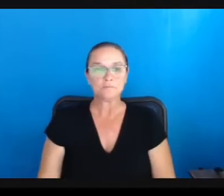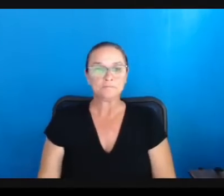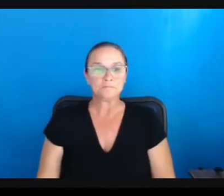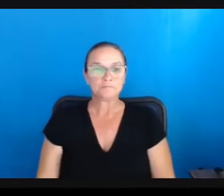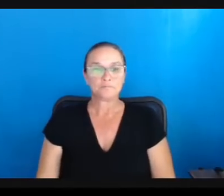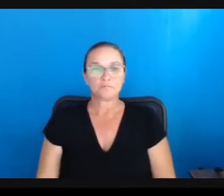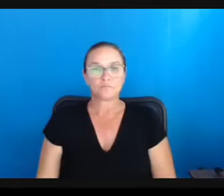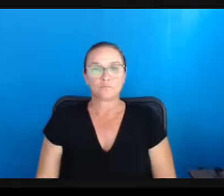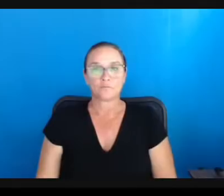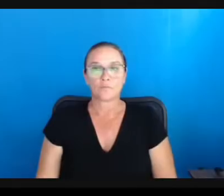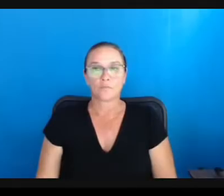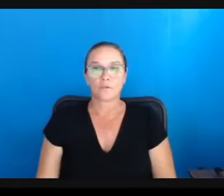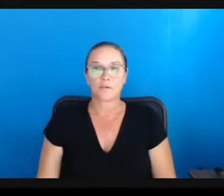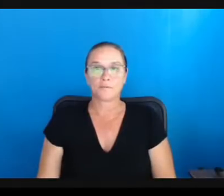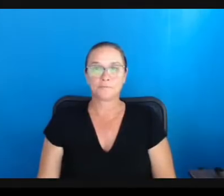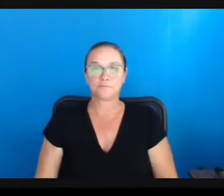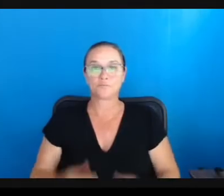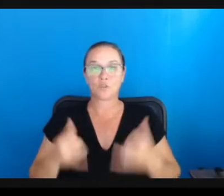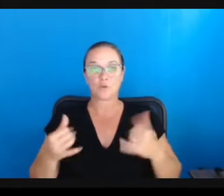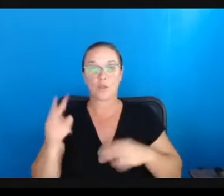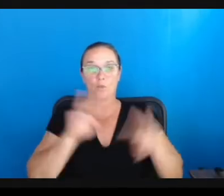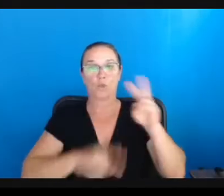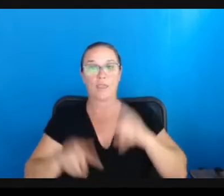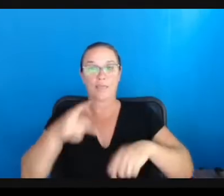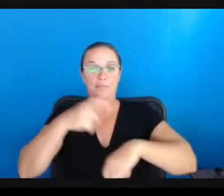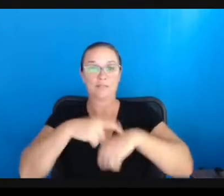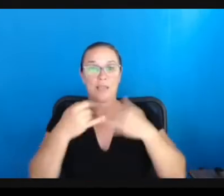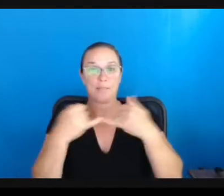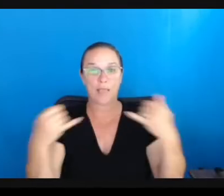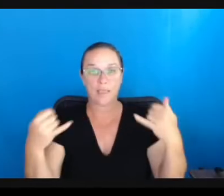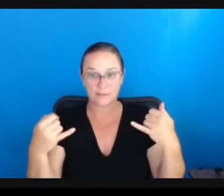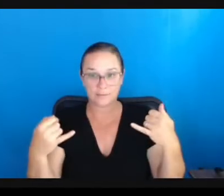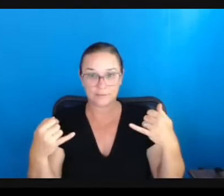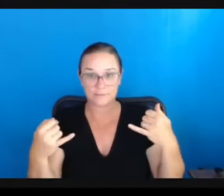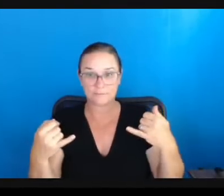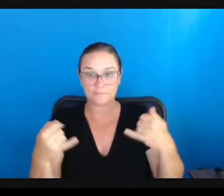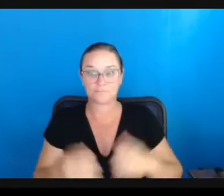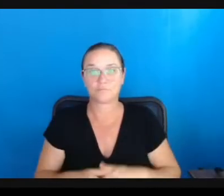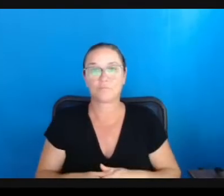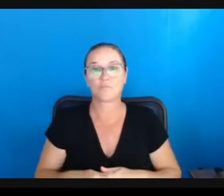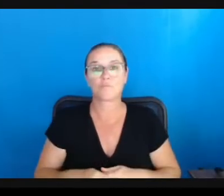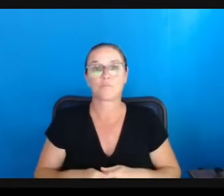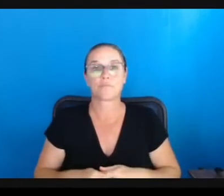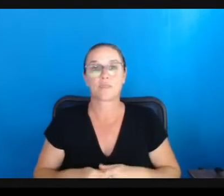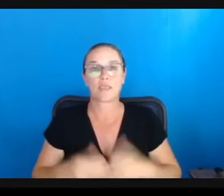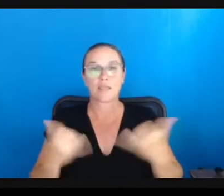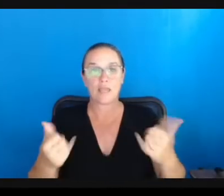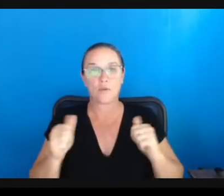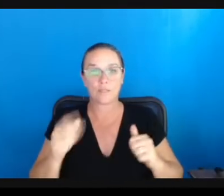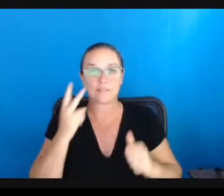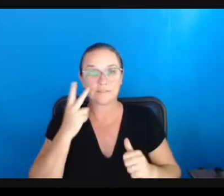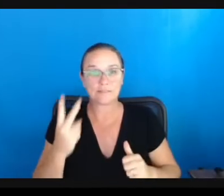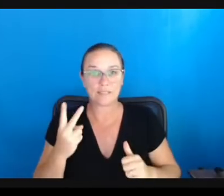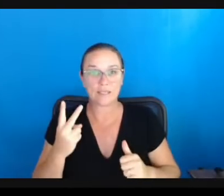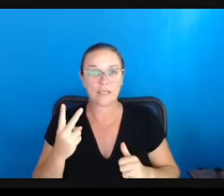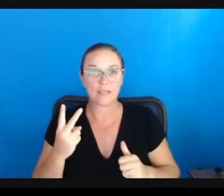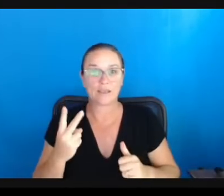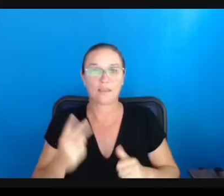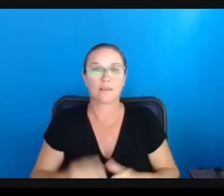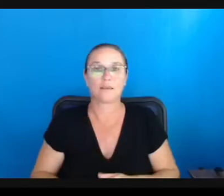So moving to the timeline here, here's a USGS timeline. They're now noting, you can see here, the beginning